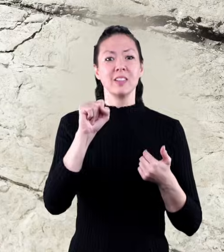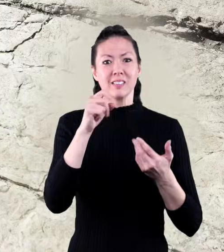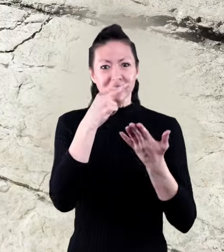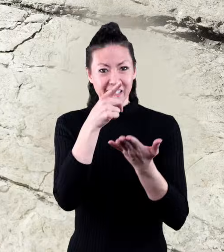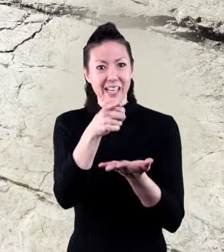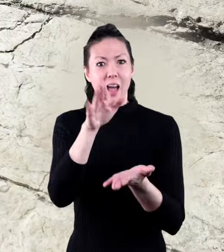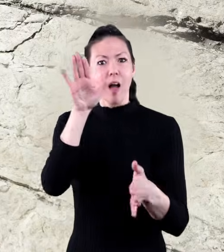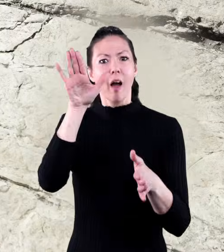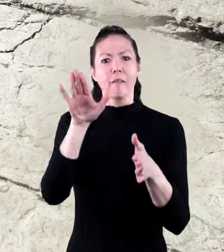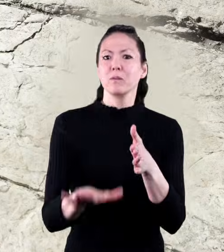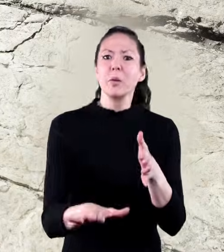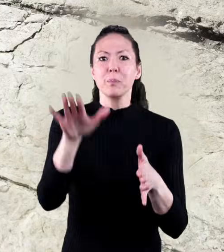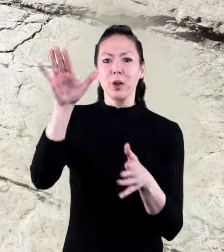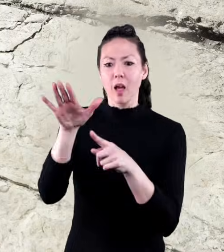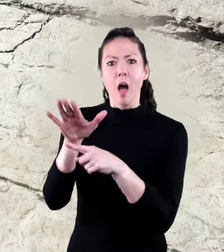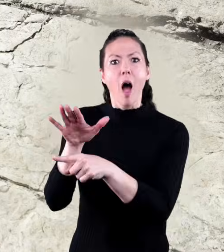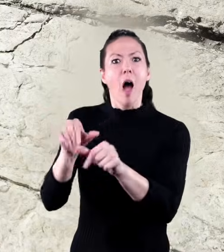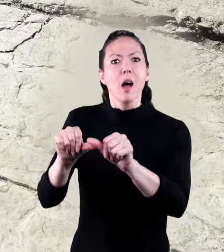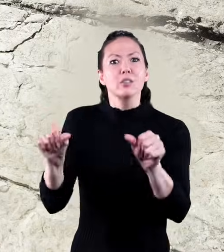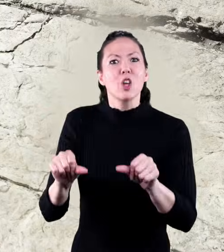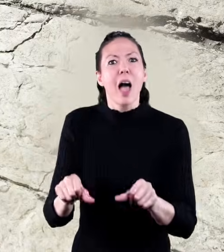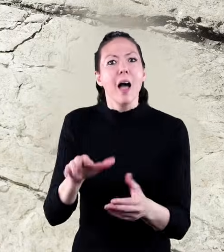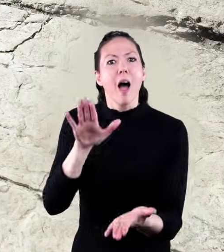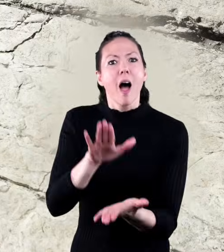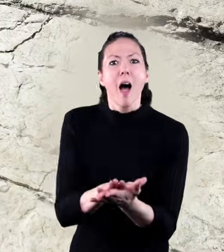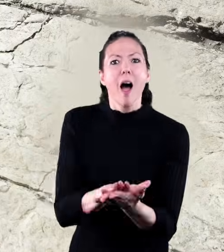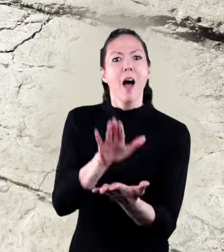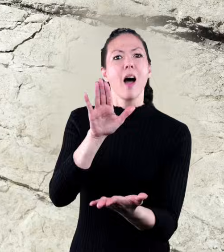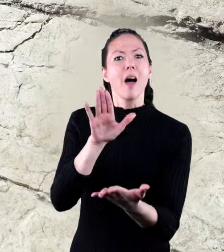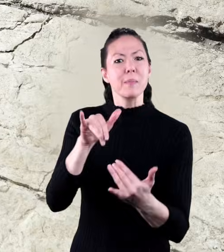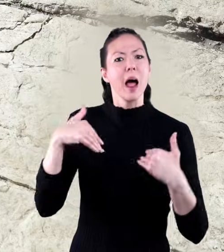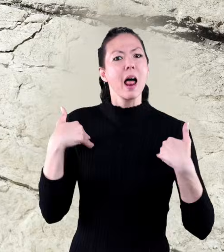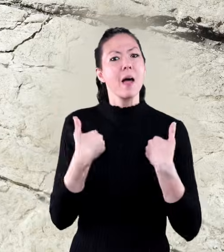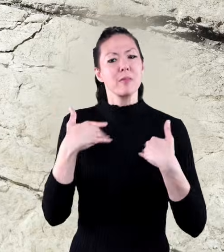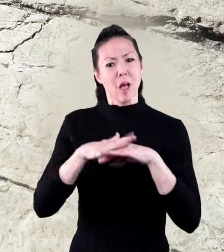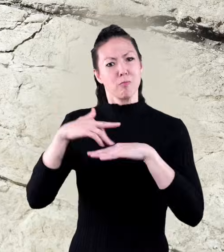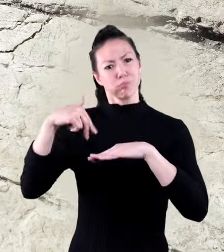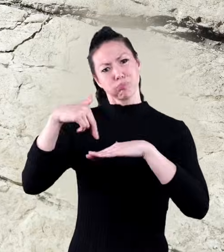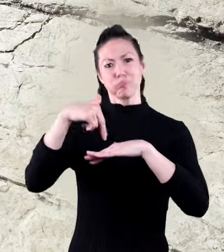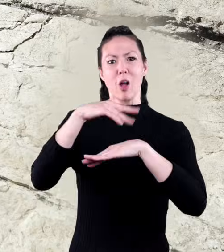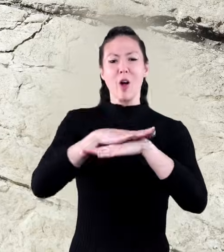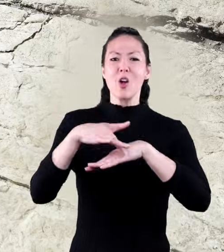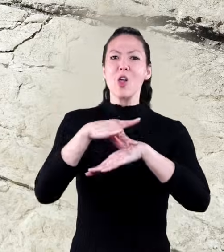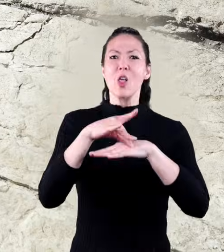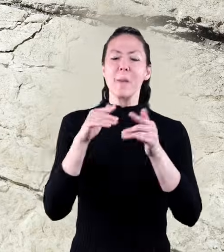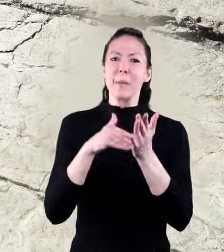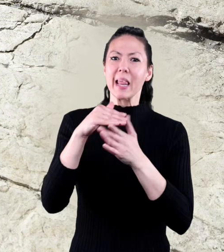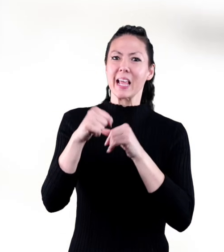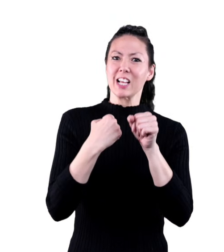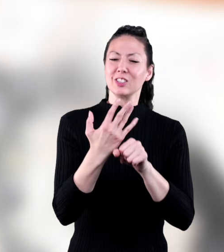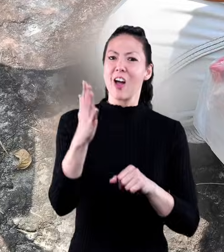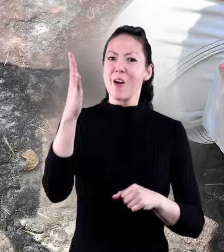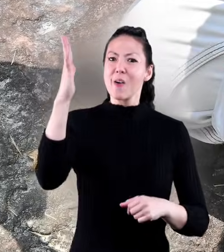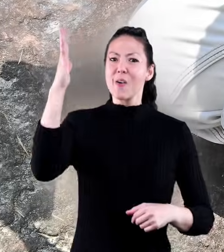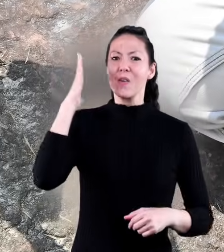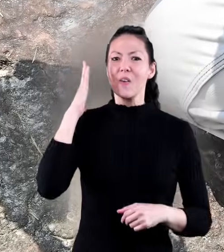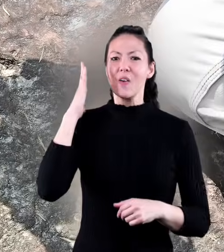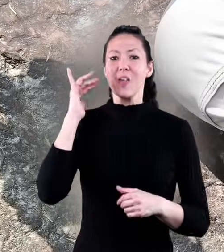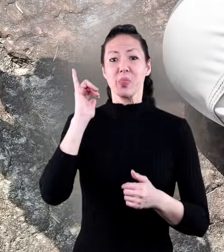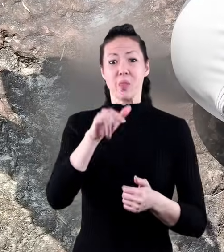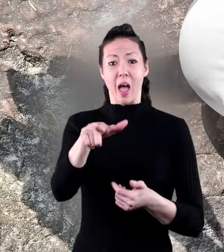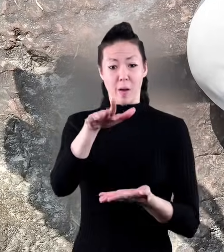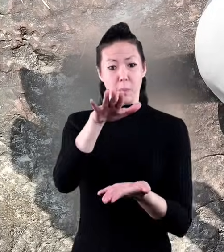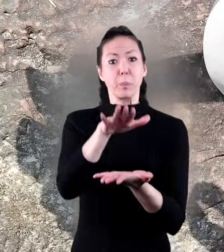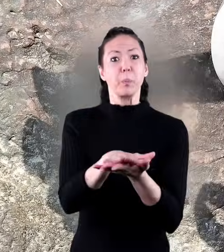This was made by the footprints left behind by an animal that walked the earth millions of years ago. Fossilized